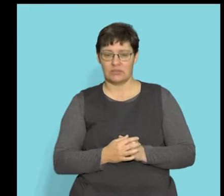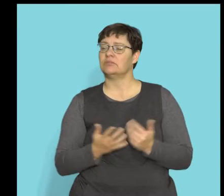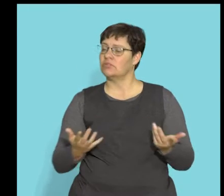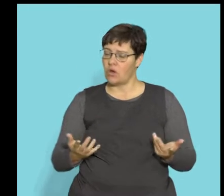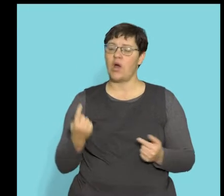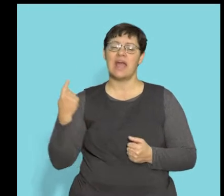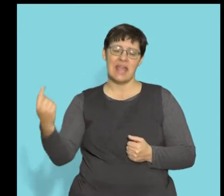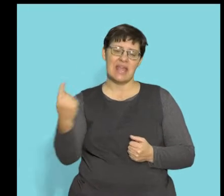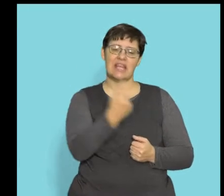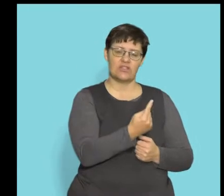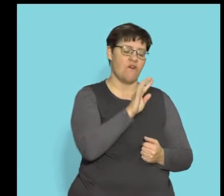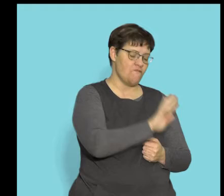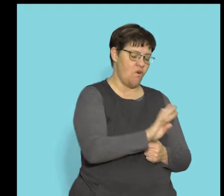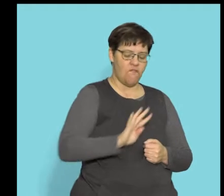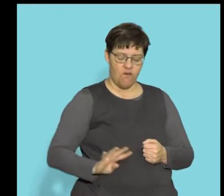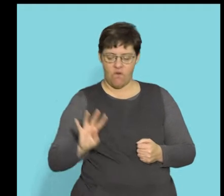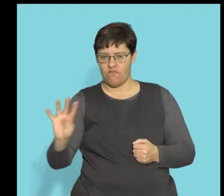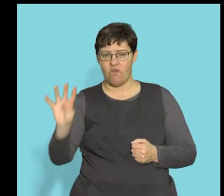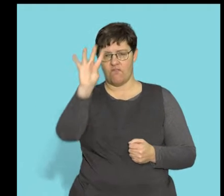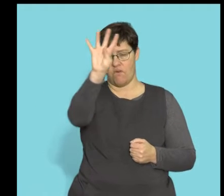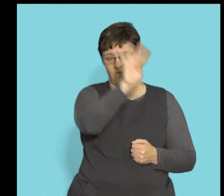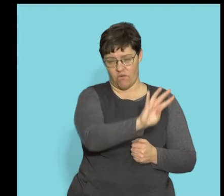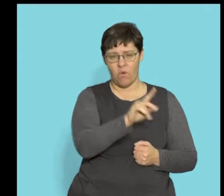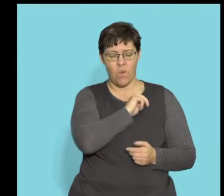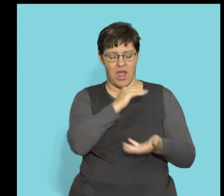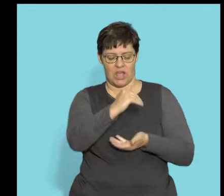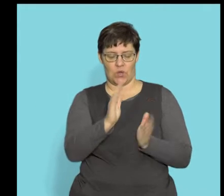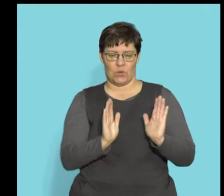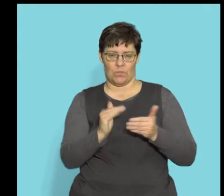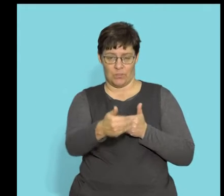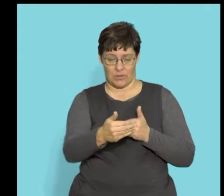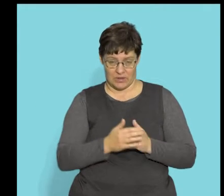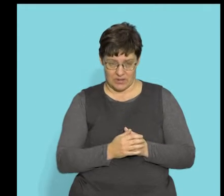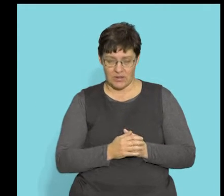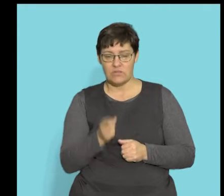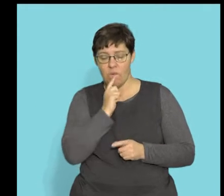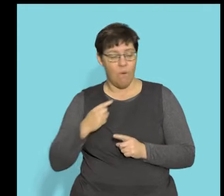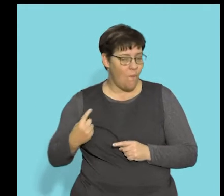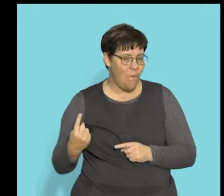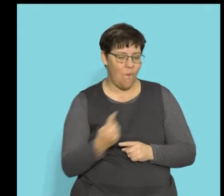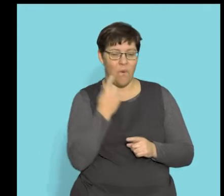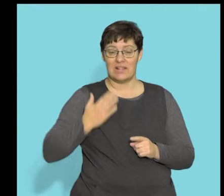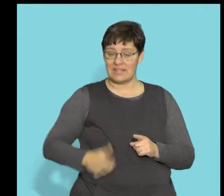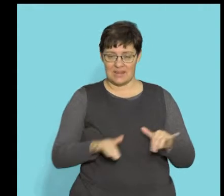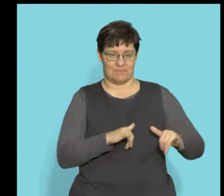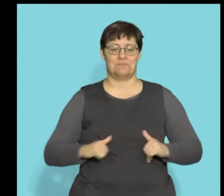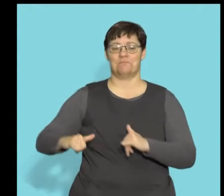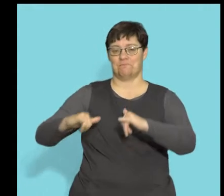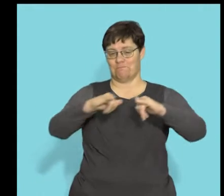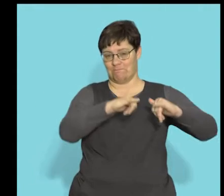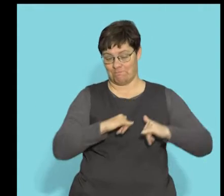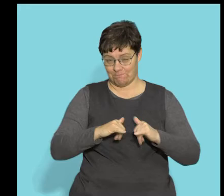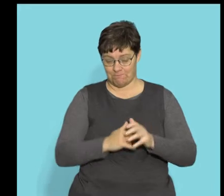So that means again that each measurement will be 4 centimeters because it is a cube, which means that all of the sides